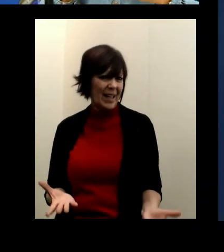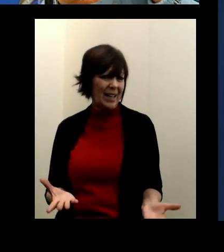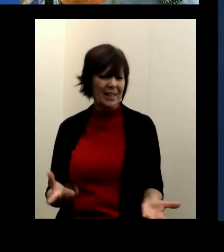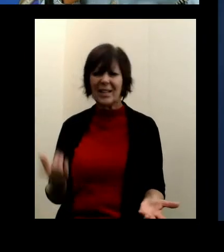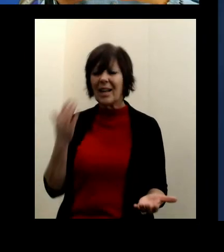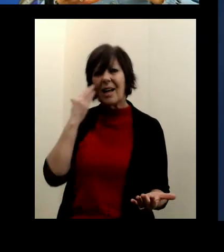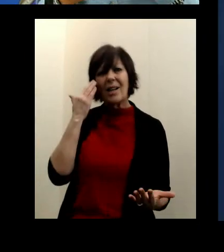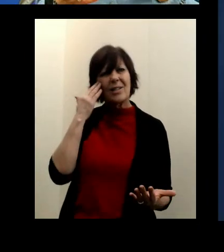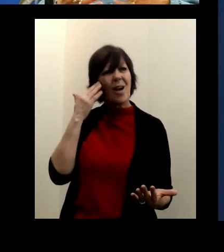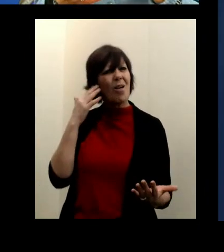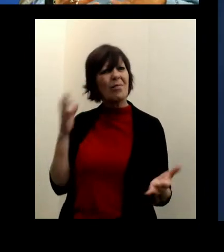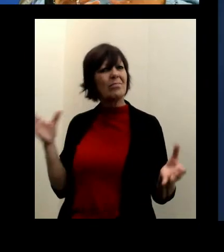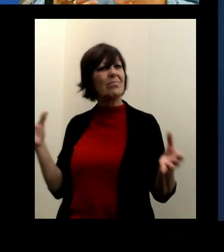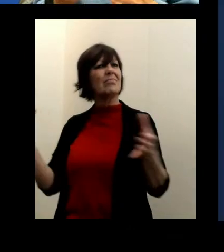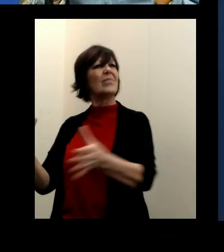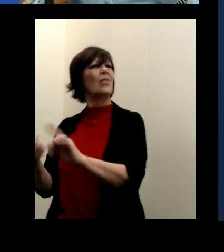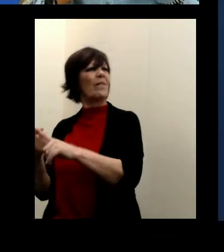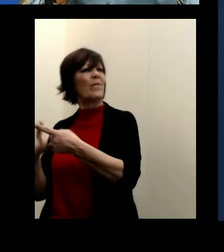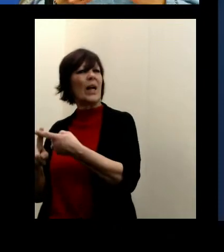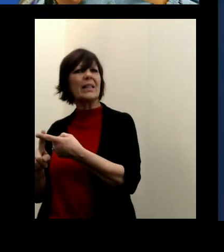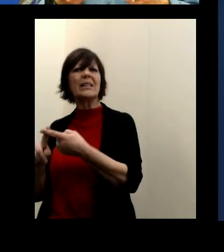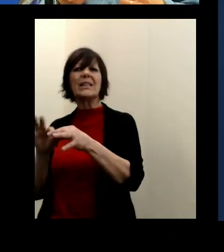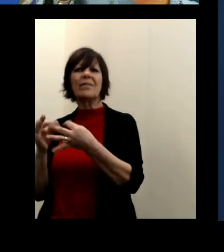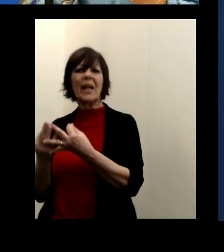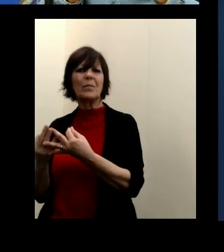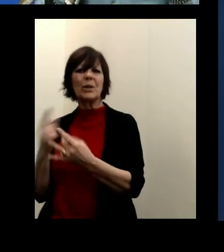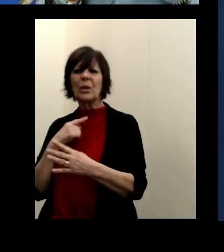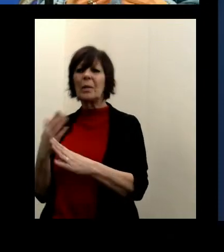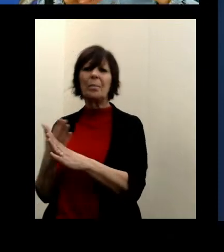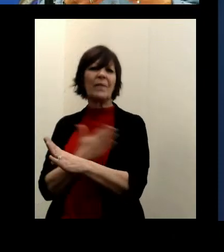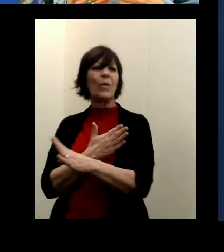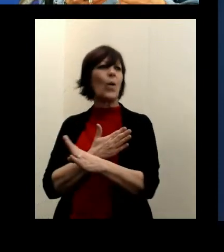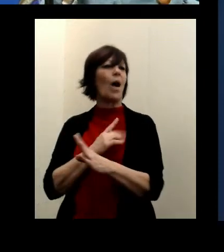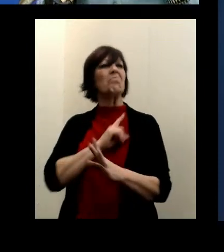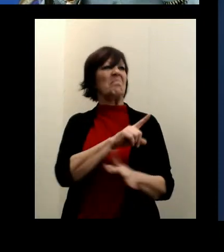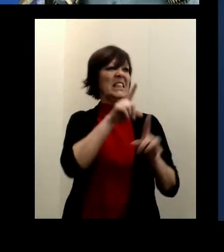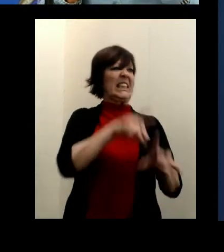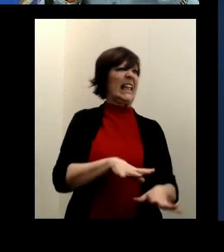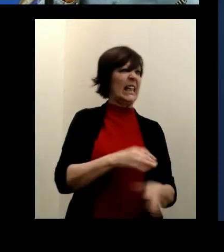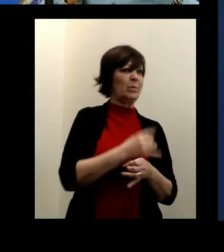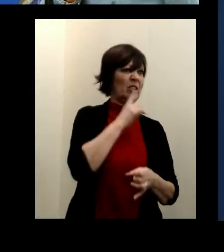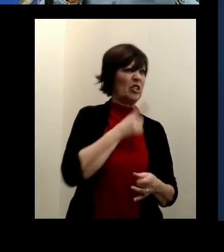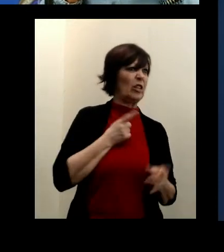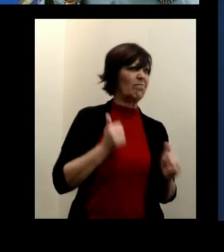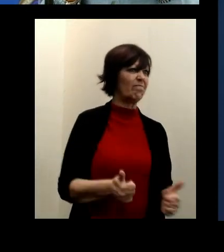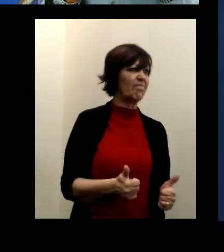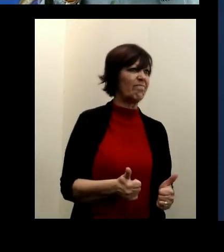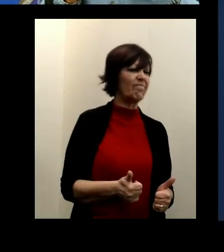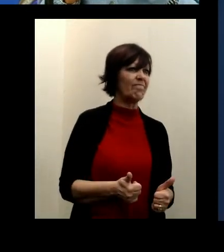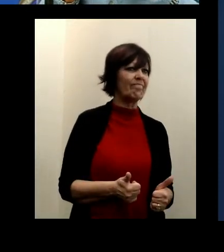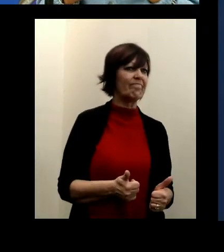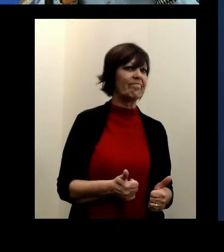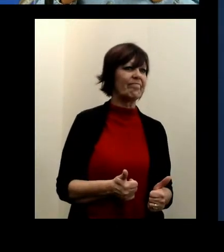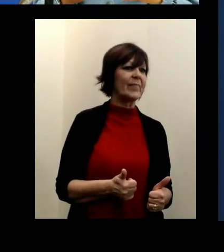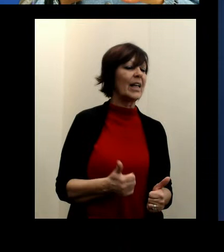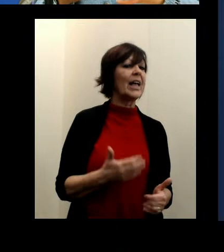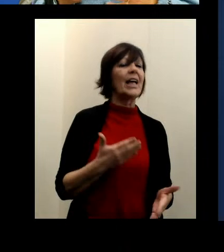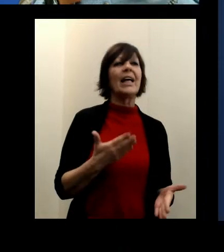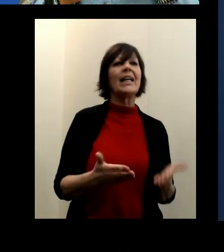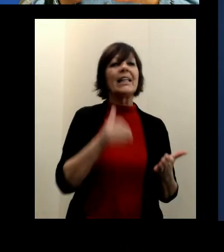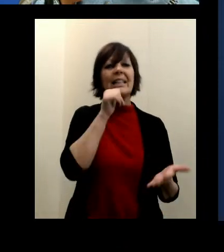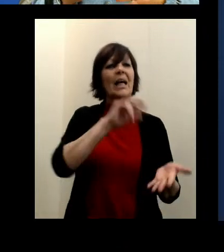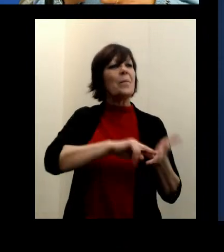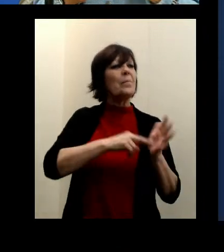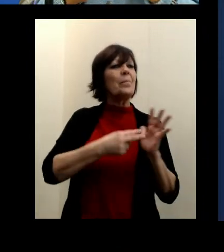know that they're going to get together with friends or family, so right beforehand they get a test. The test, and it's only maybe 3 or 4 or 5